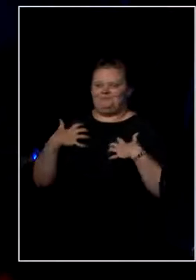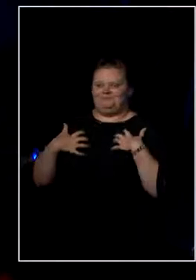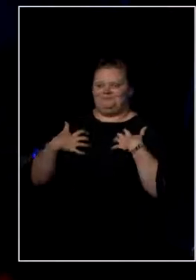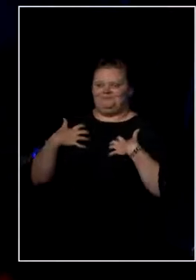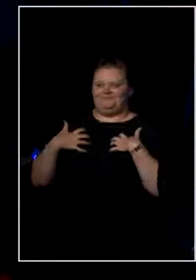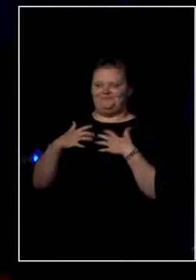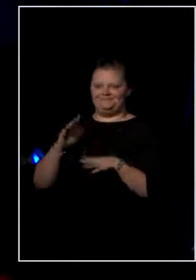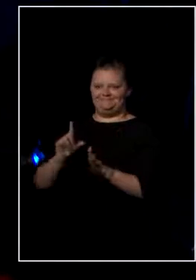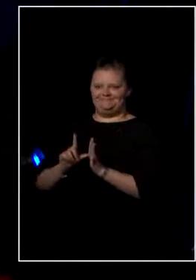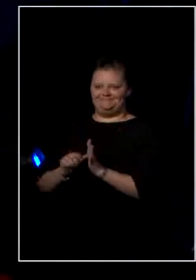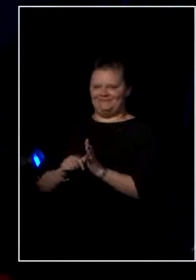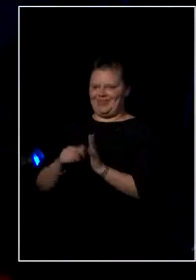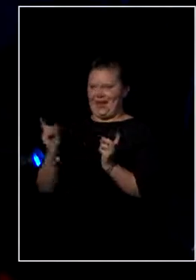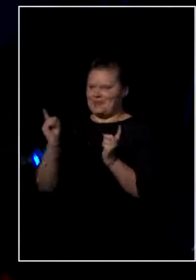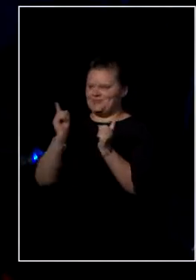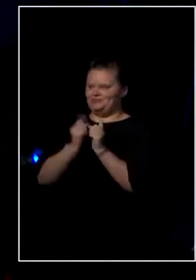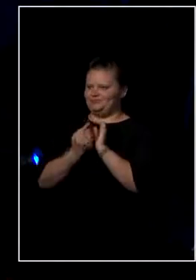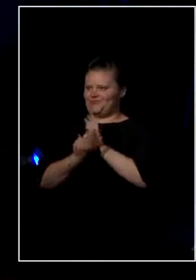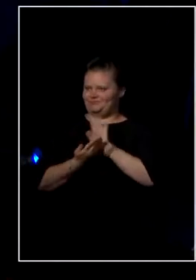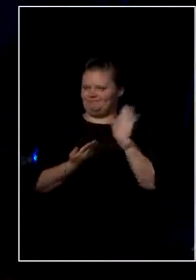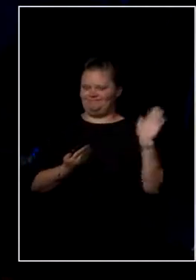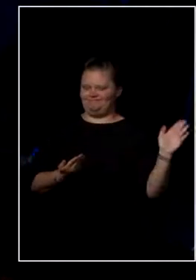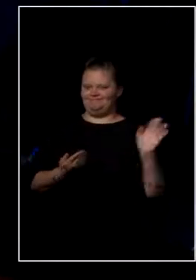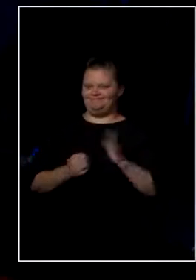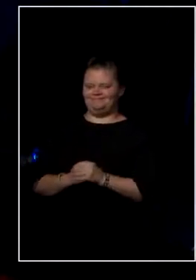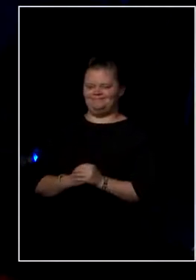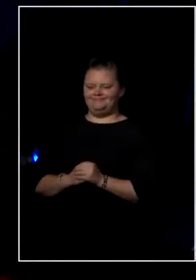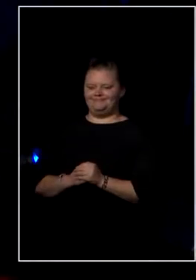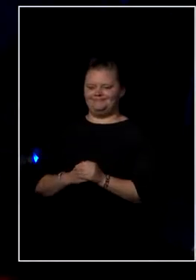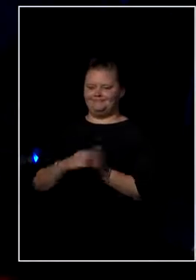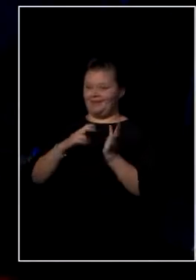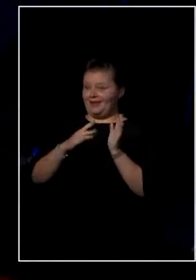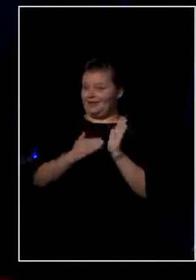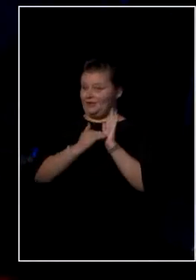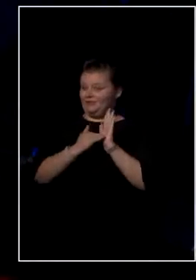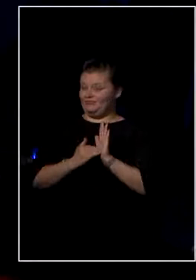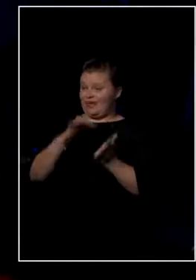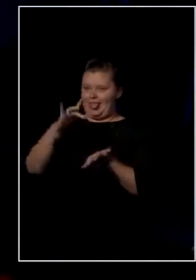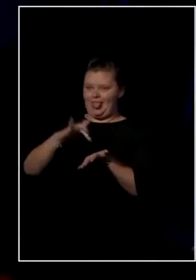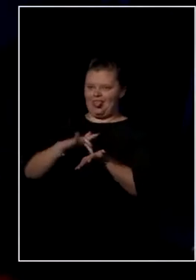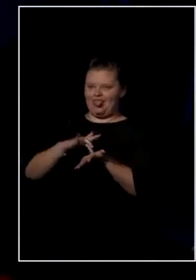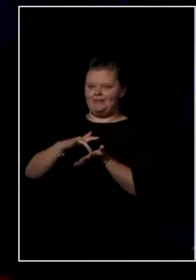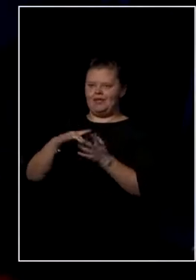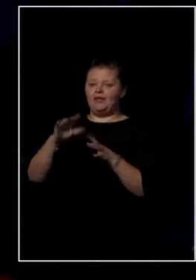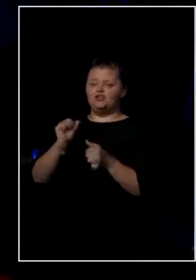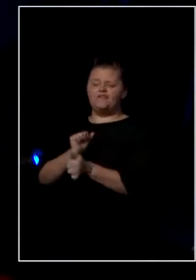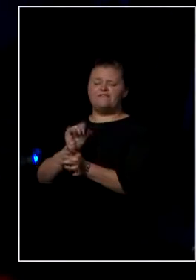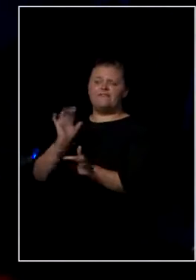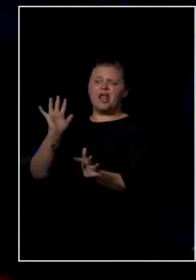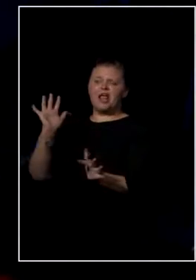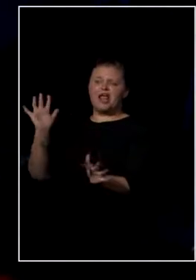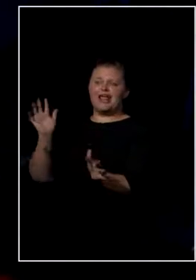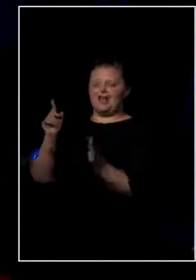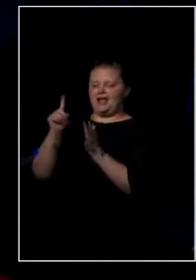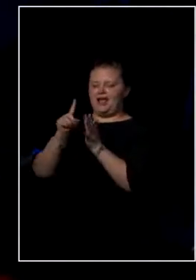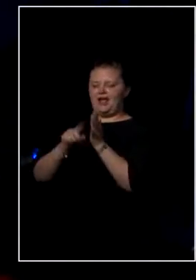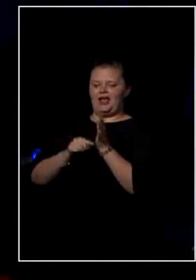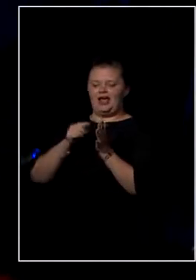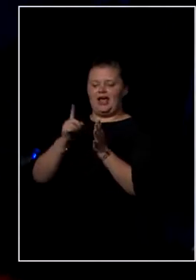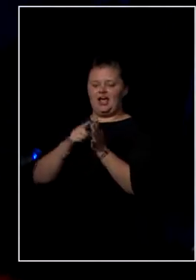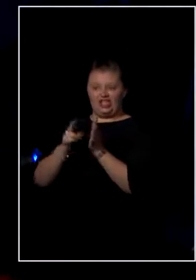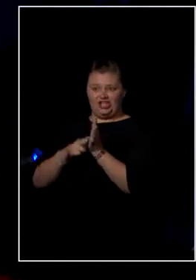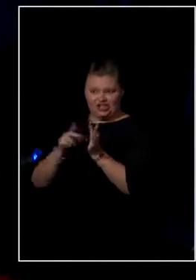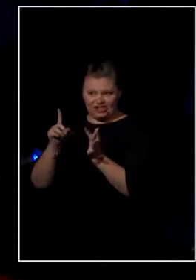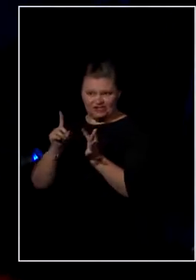it. Meet our panelists this evening. Sitting there in the middle, free as a bird, Jane Rosengrave is a